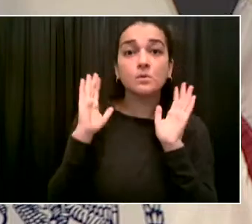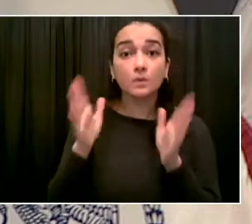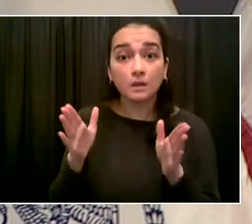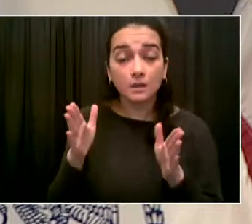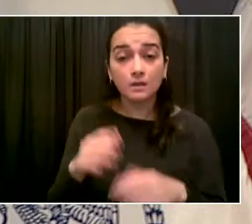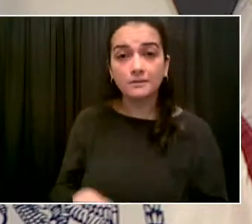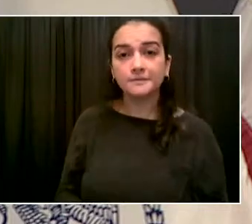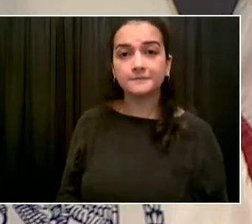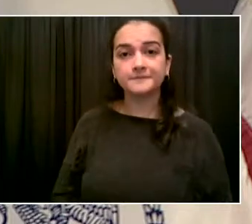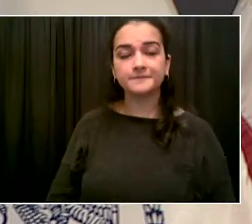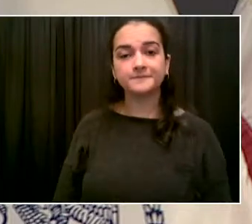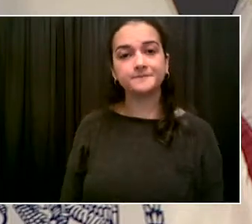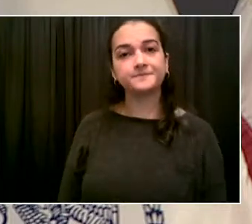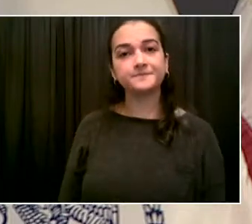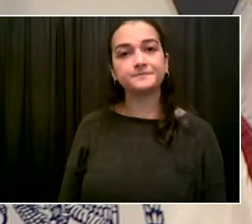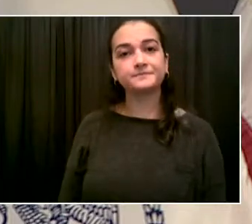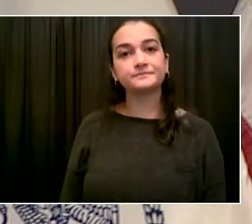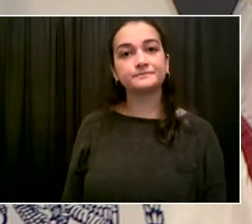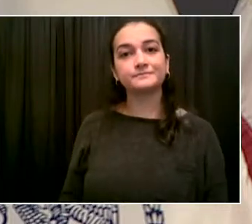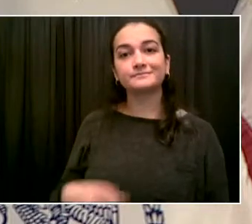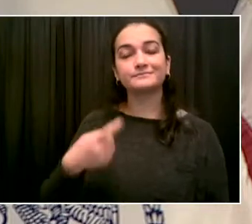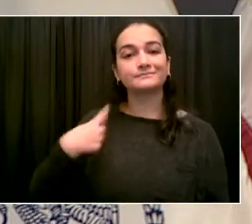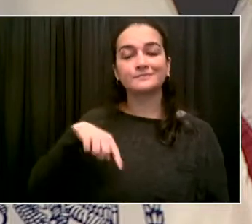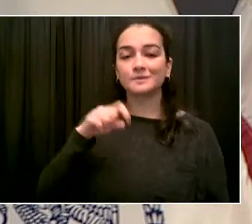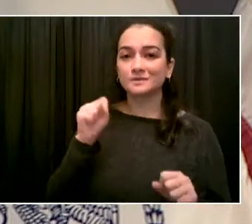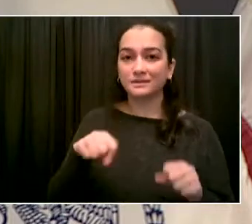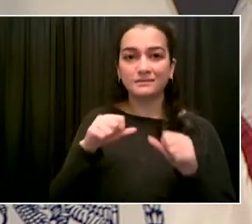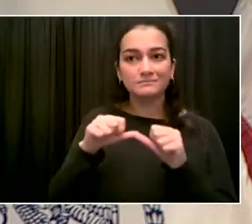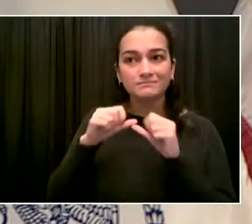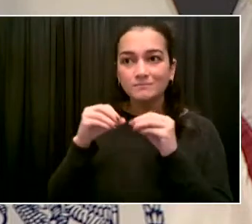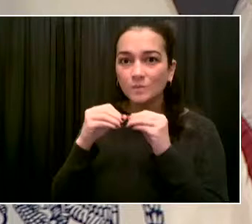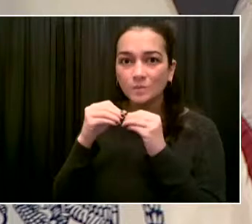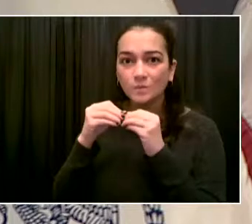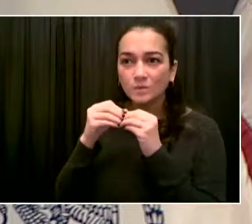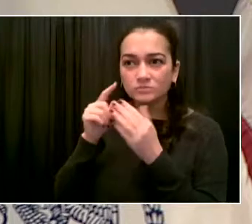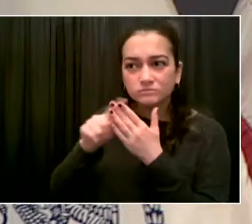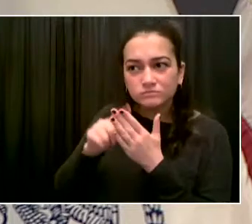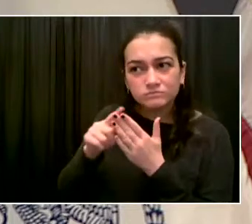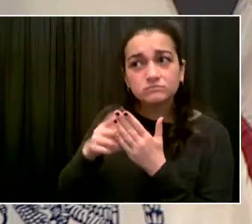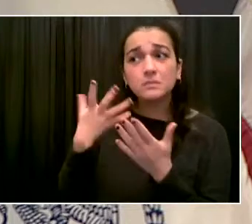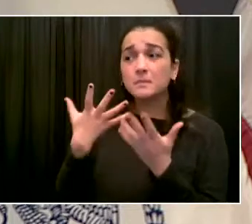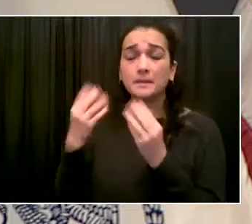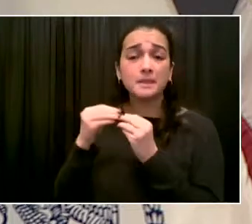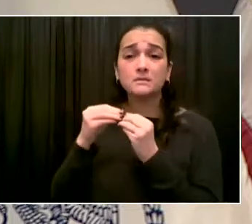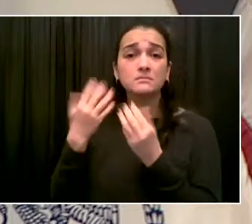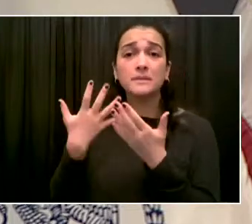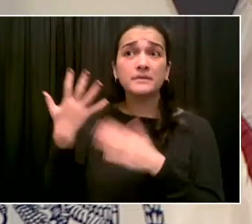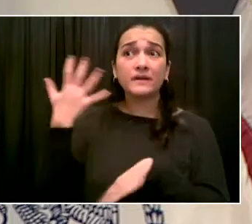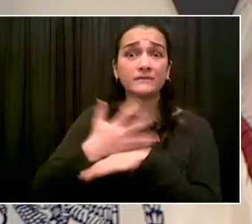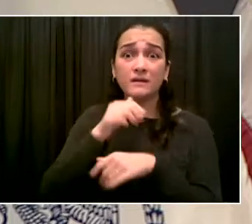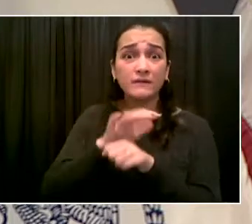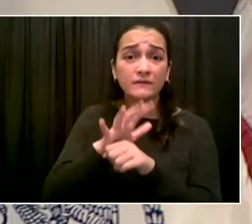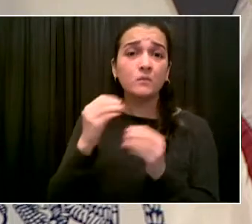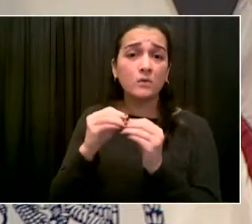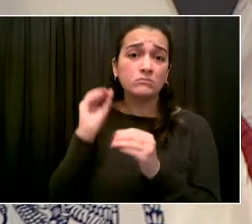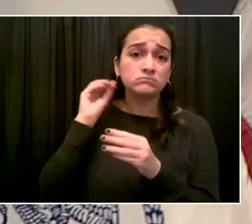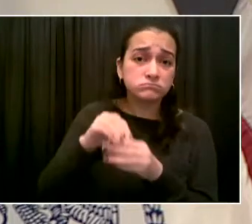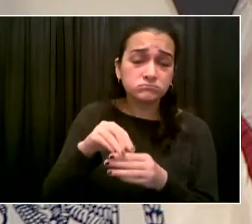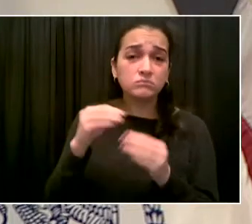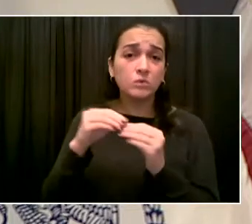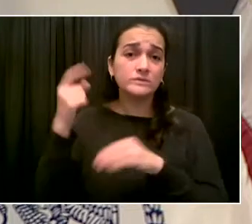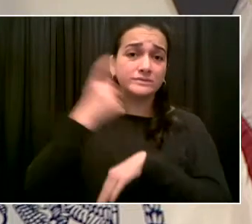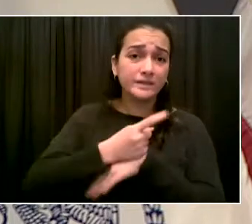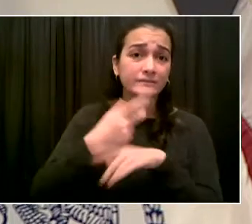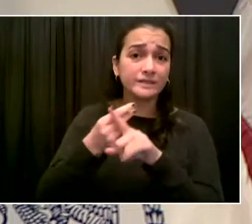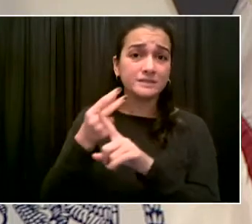even multiple days if needed, whatever is going to get the job done. Our next question goes to Andrea from